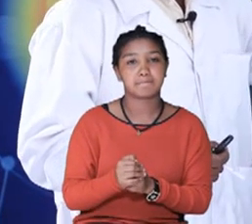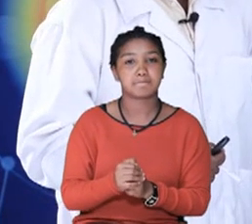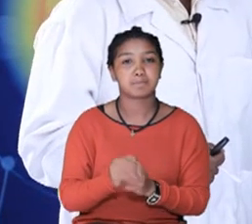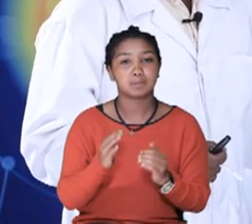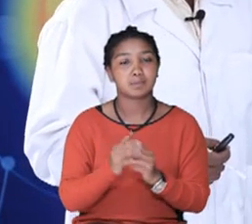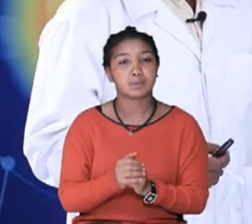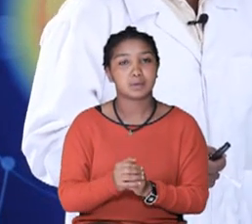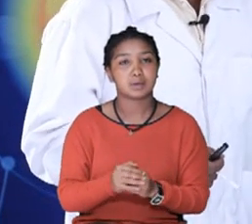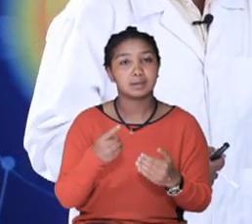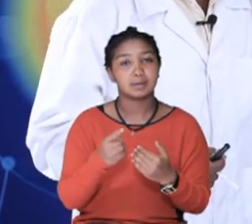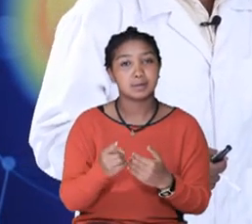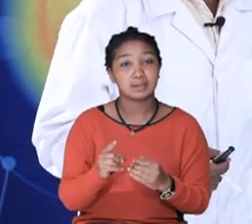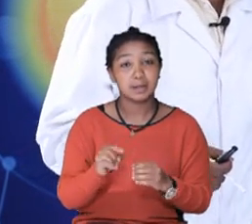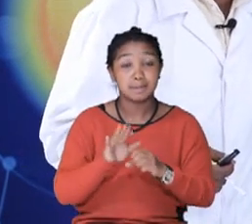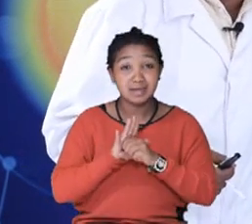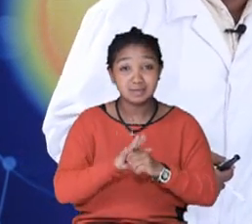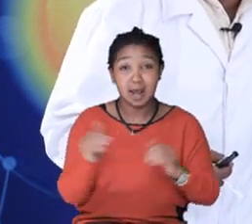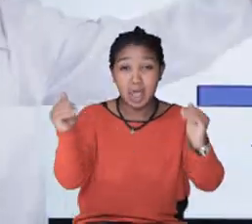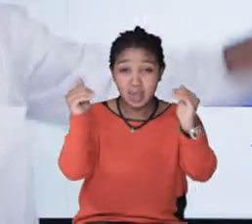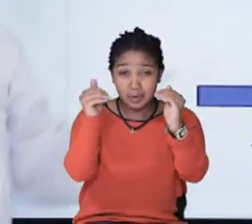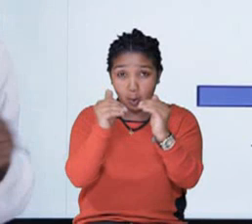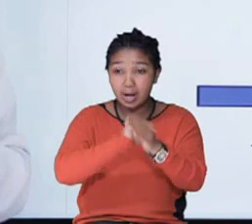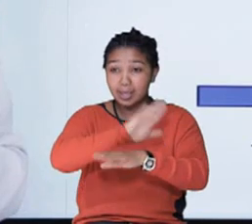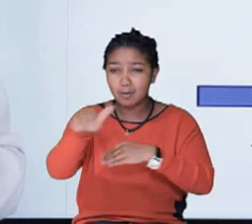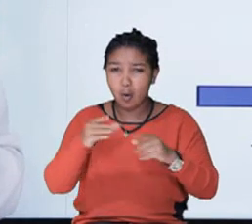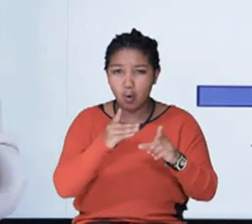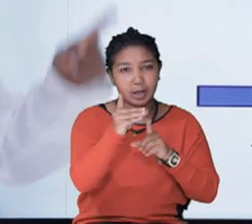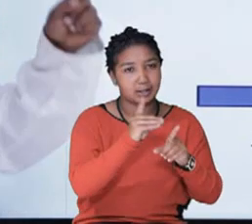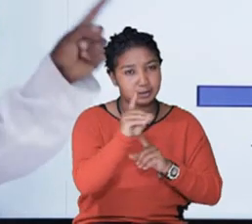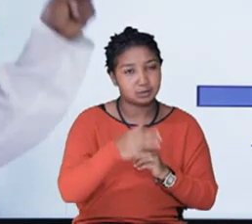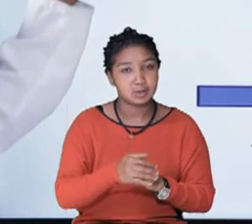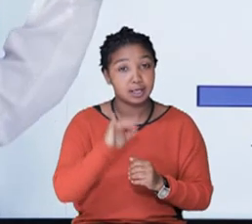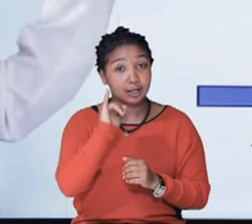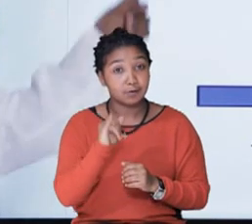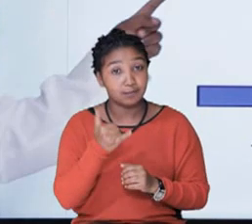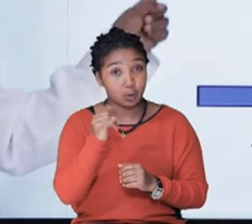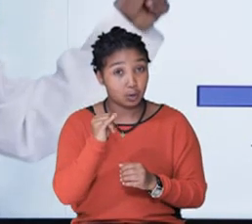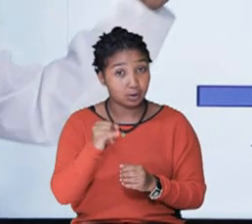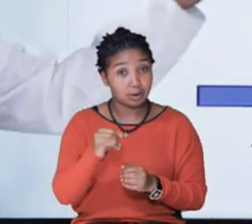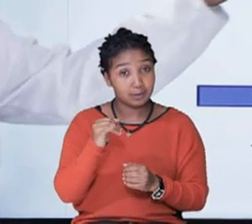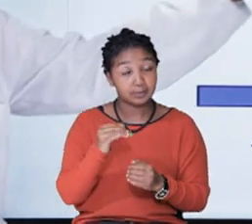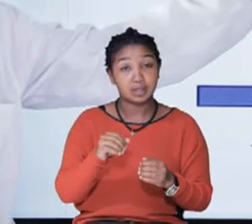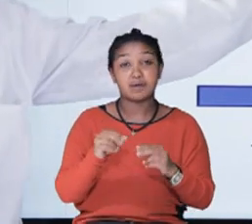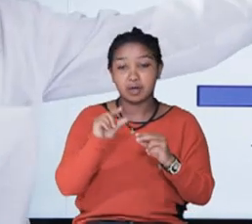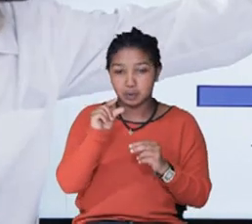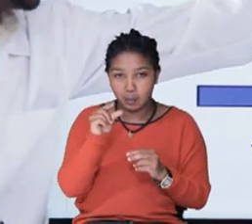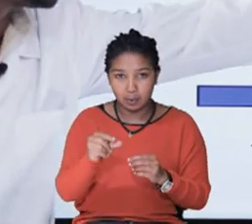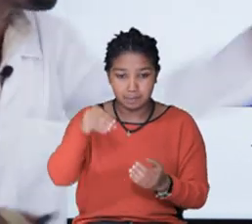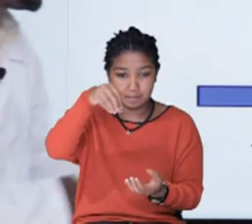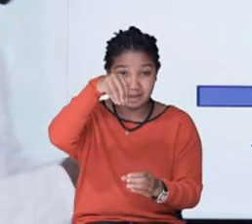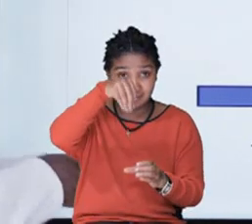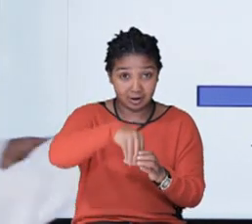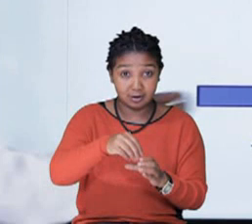fluid above you, the pressure is act equally in all directions. If you imagine that a very small cube